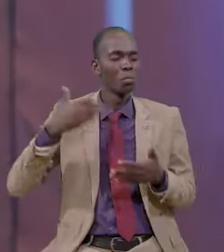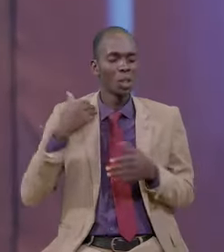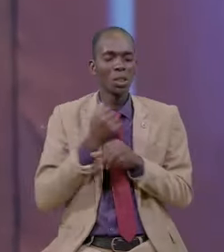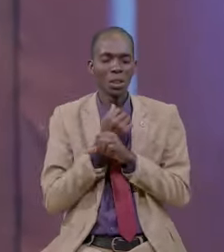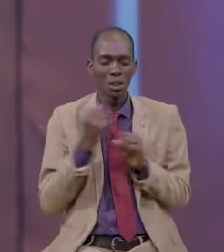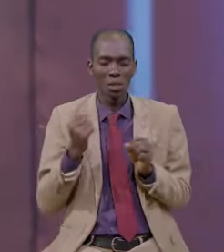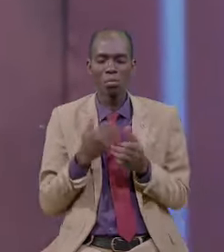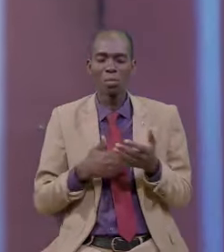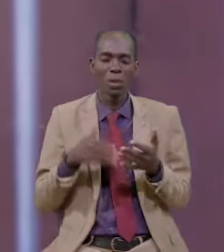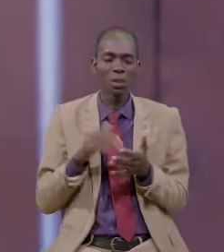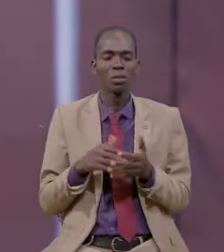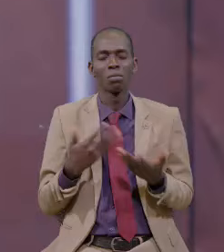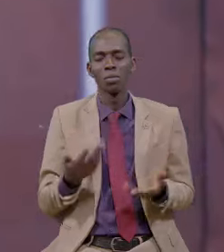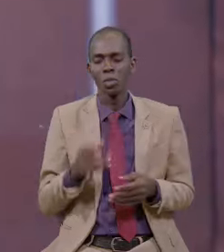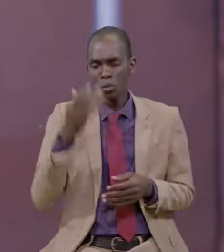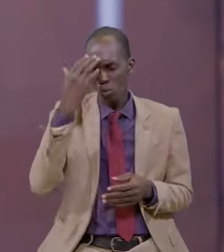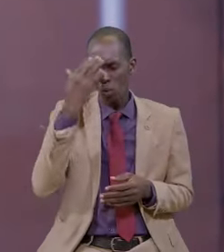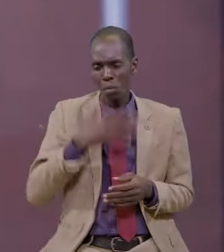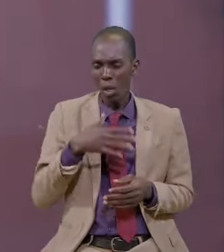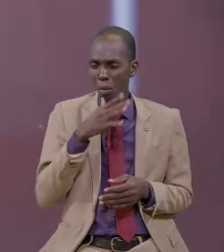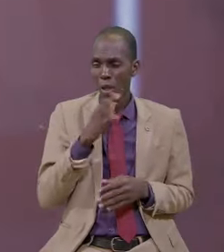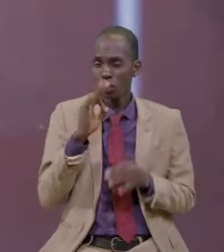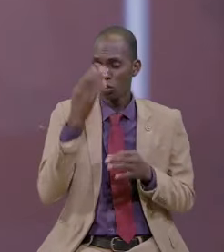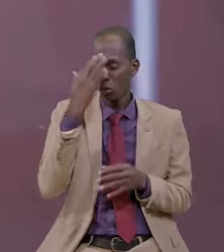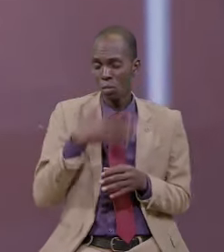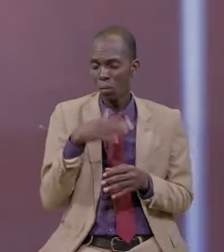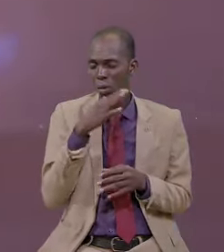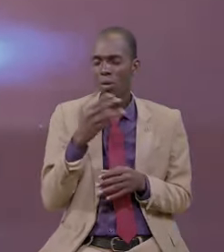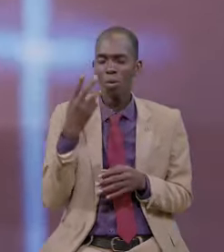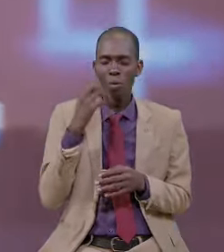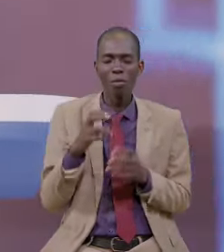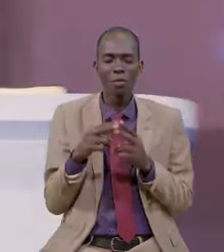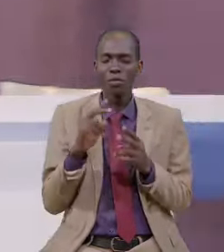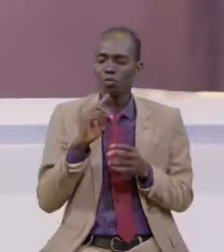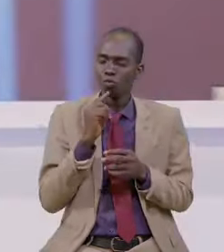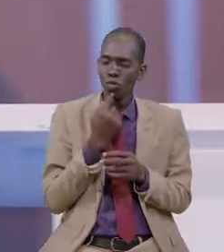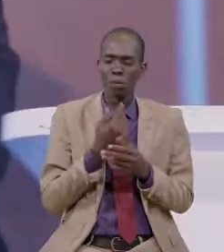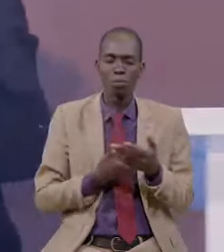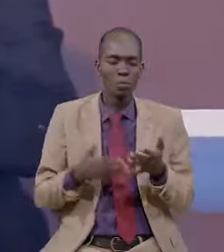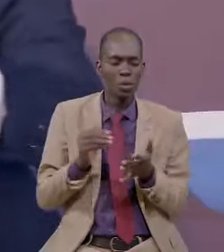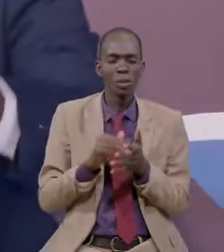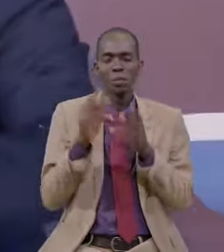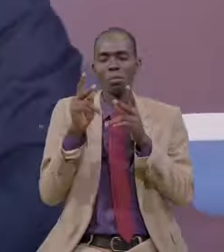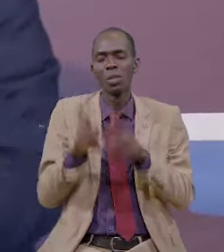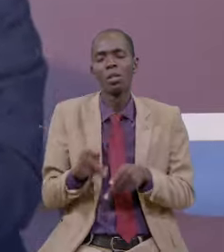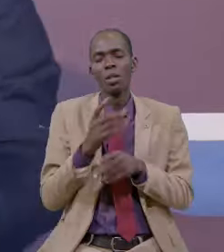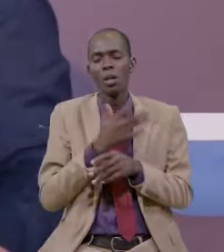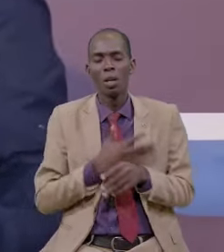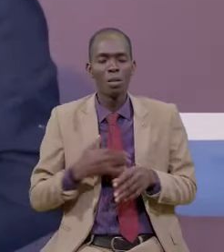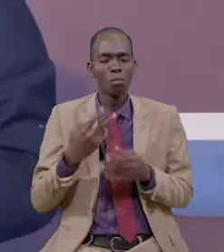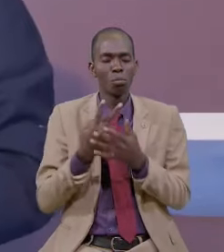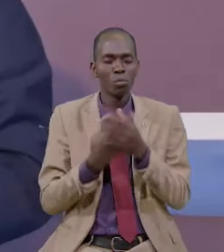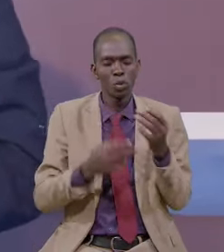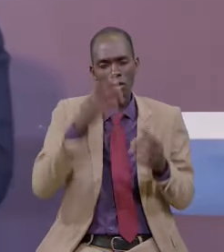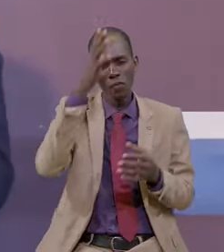mother, Pastor, if you knew my mother, born again and sanctified, and those, you know, father, mother, they